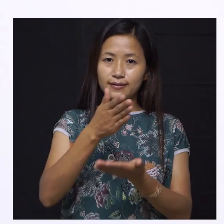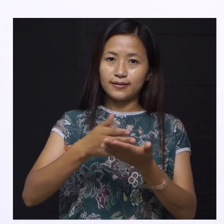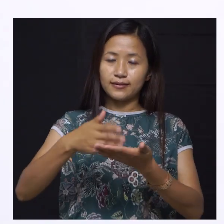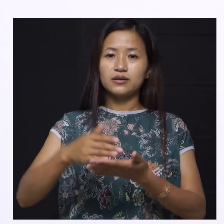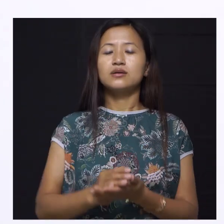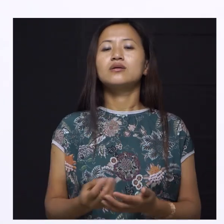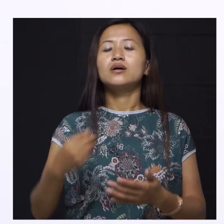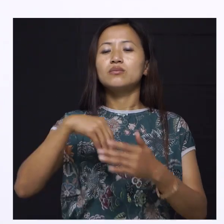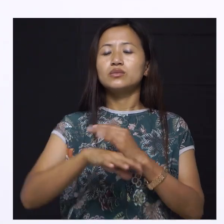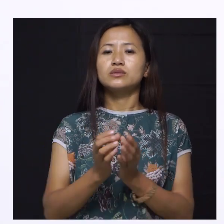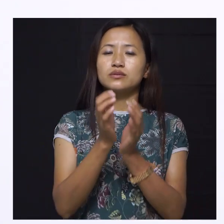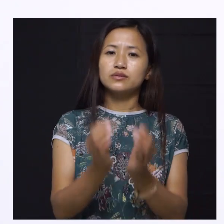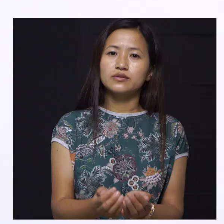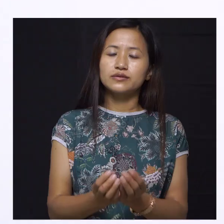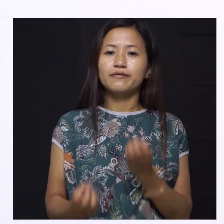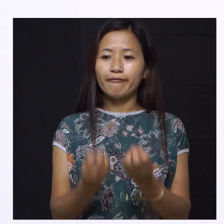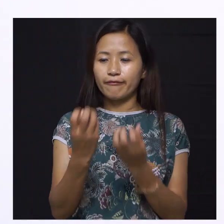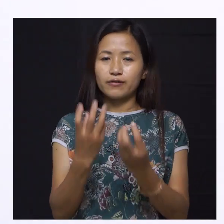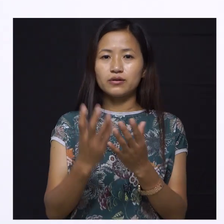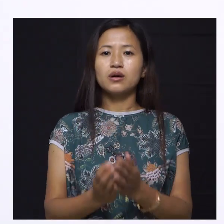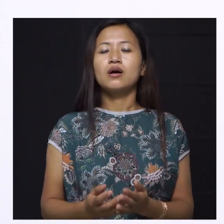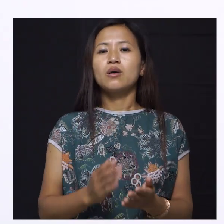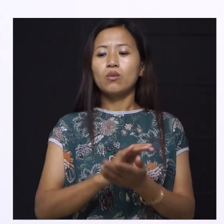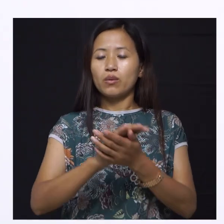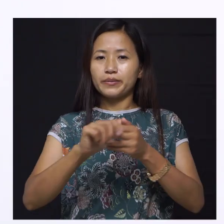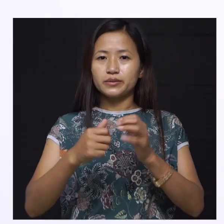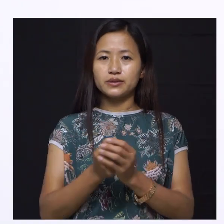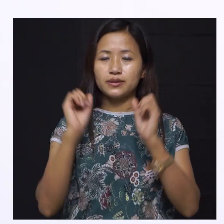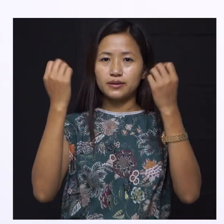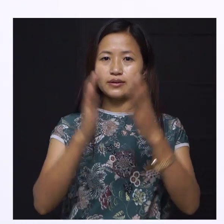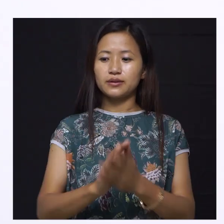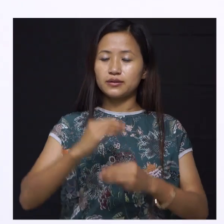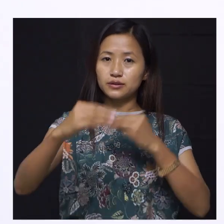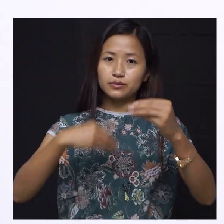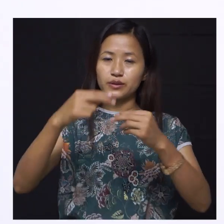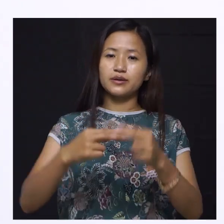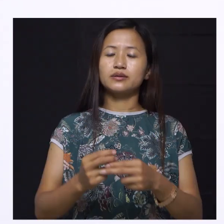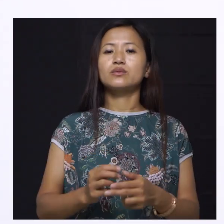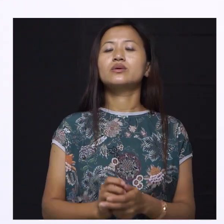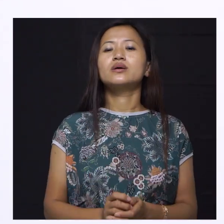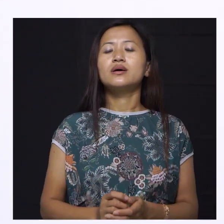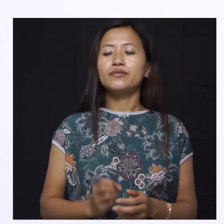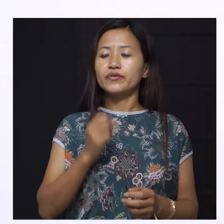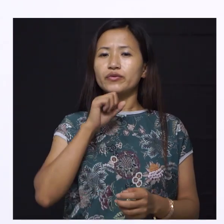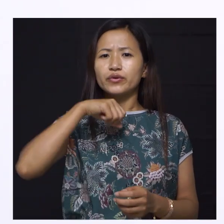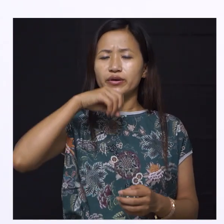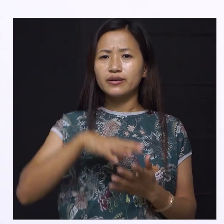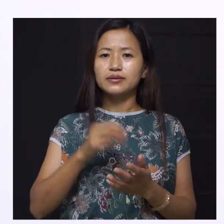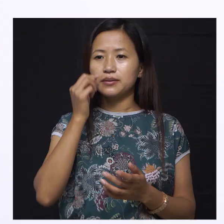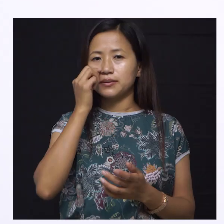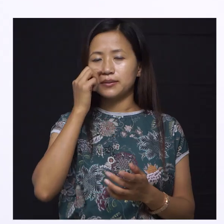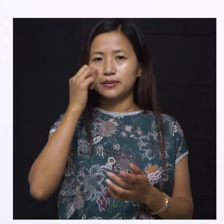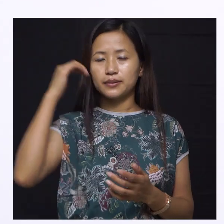it down in the pot oven by the fire, then wipes her hands and begins to spin at the wheel. Nora, a young girl, puts her